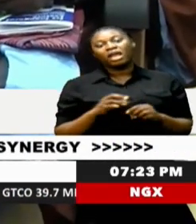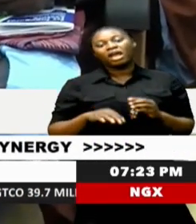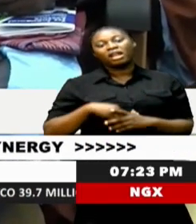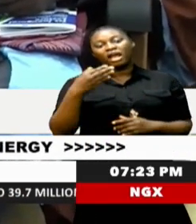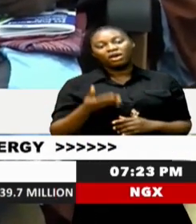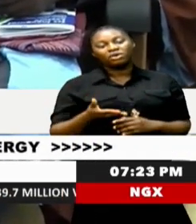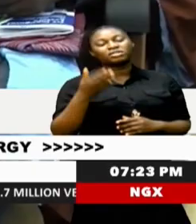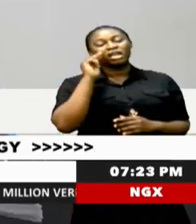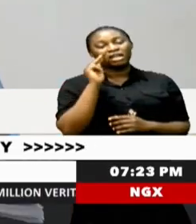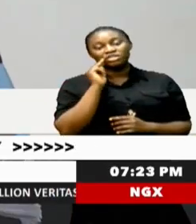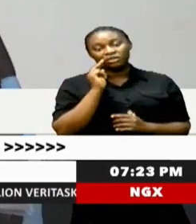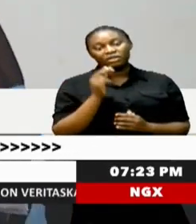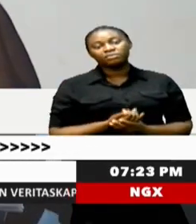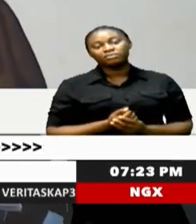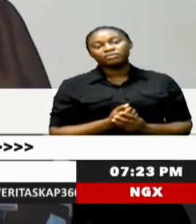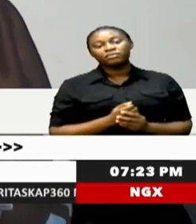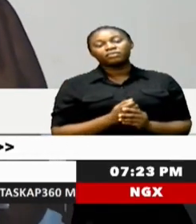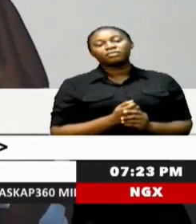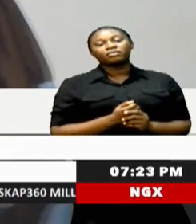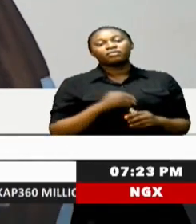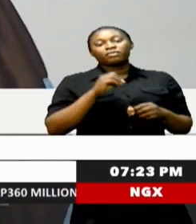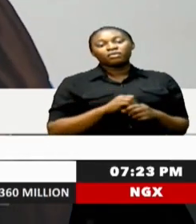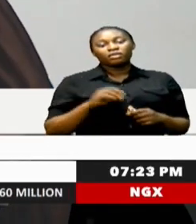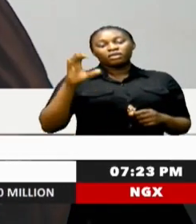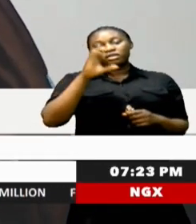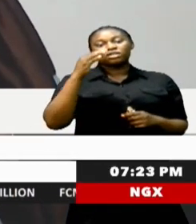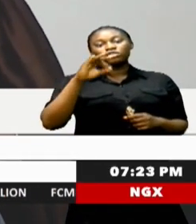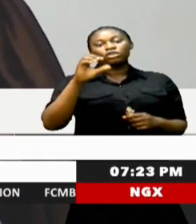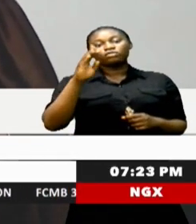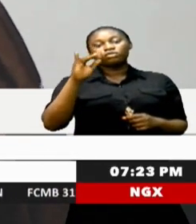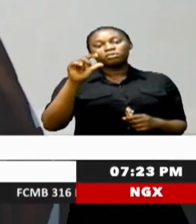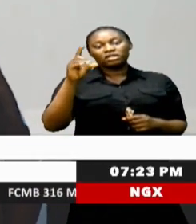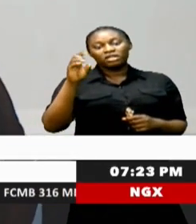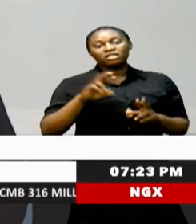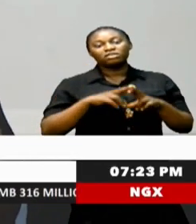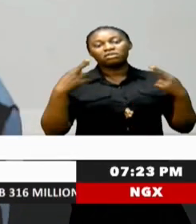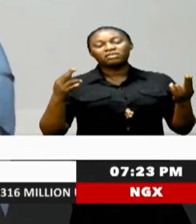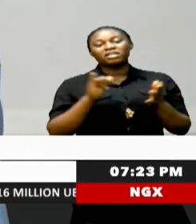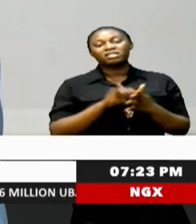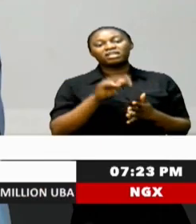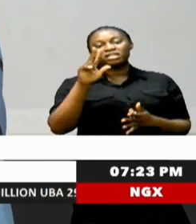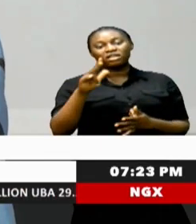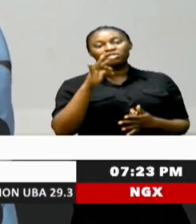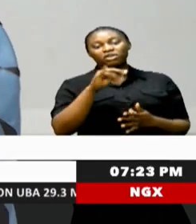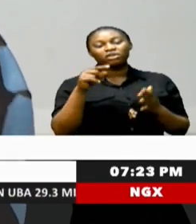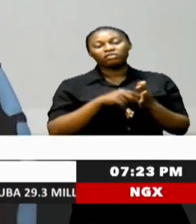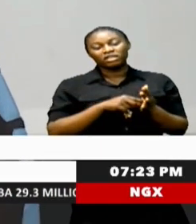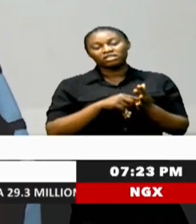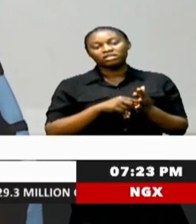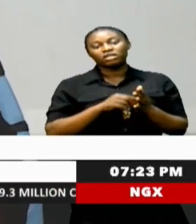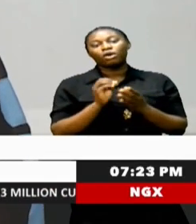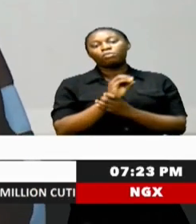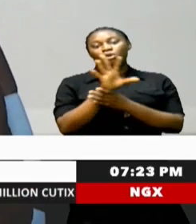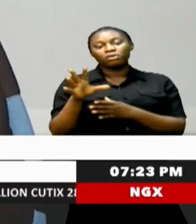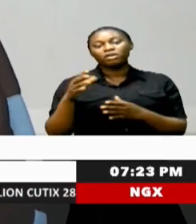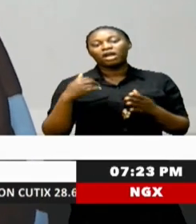the shores of Nigeria. A search of Obilade reveals that three of the CDC publications have